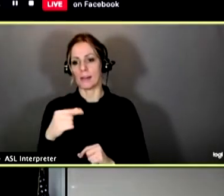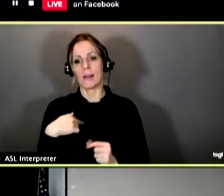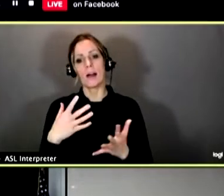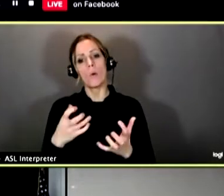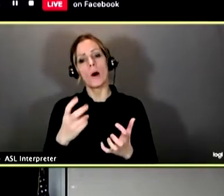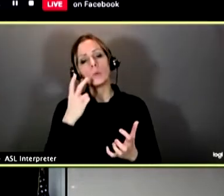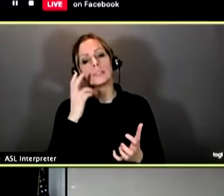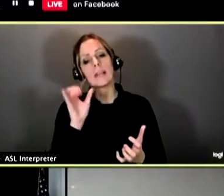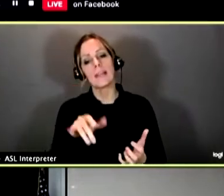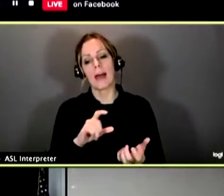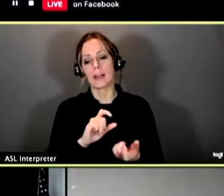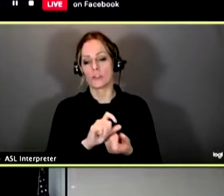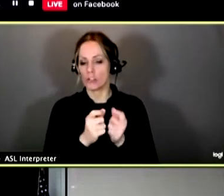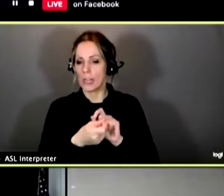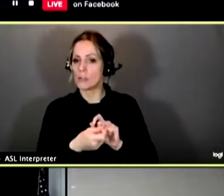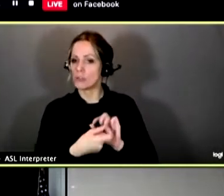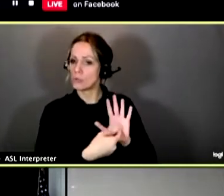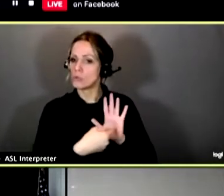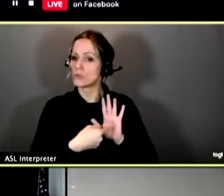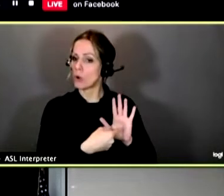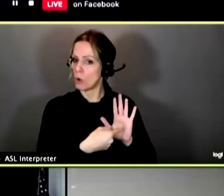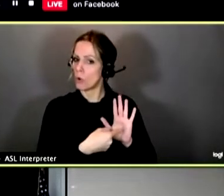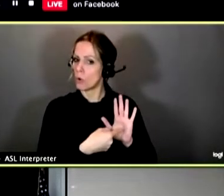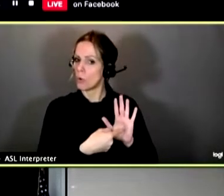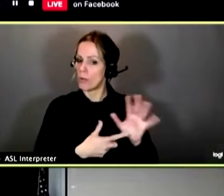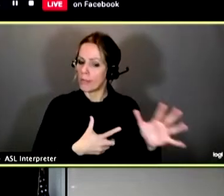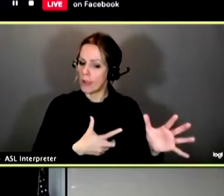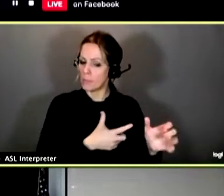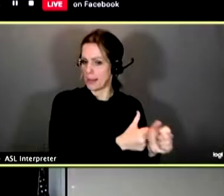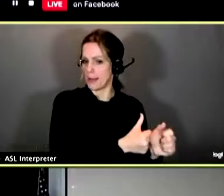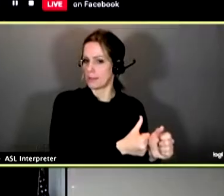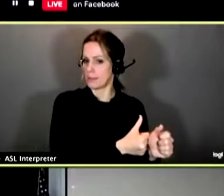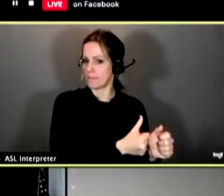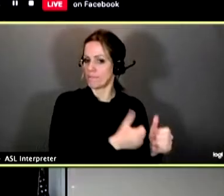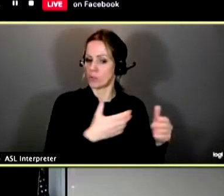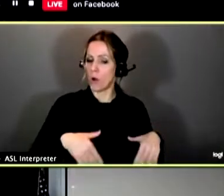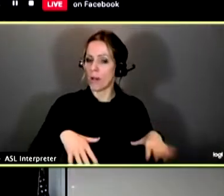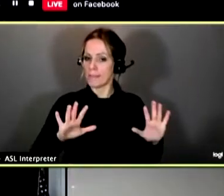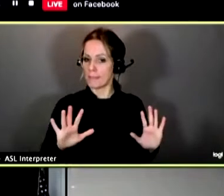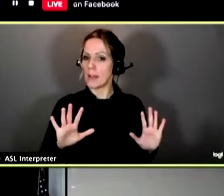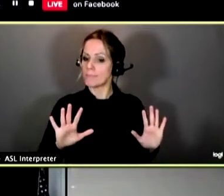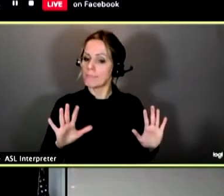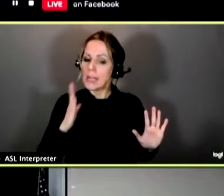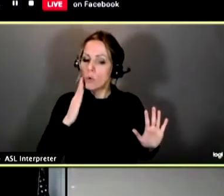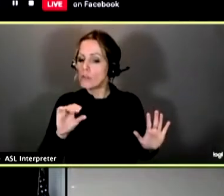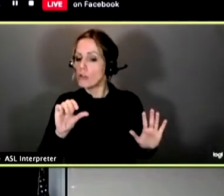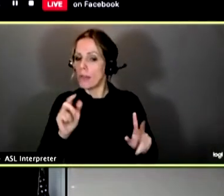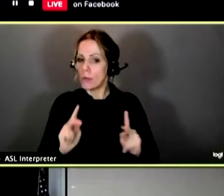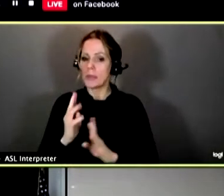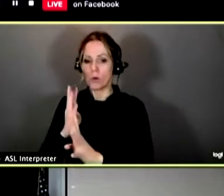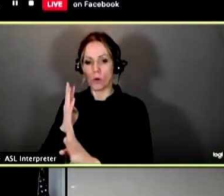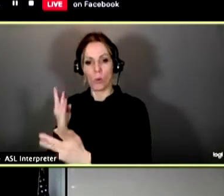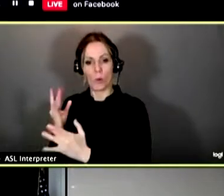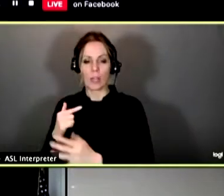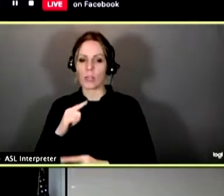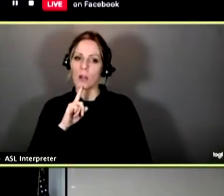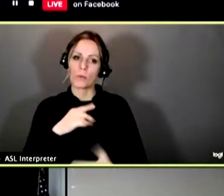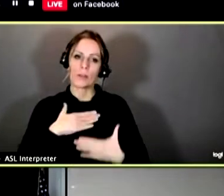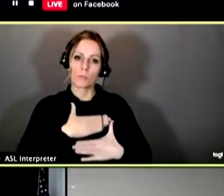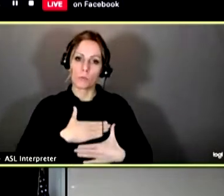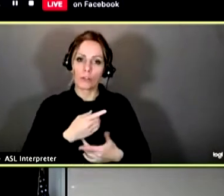of Utah for the benefit of all. I'll leave it here because I know there's other people in the call, and I really appreciate what everybody is